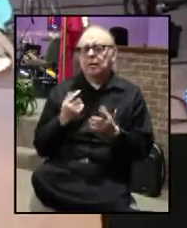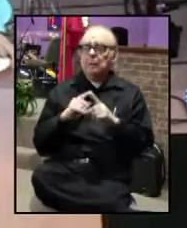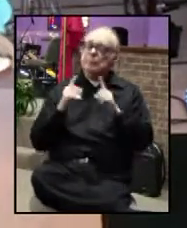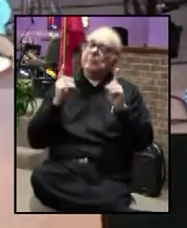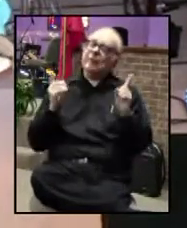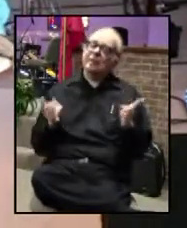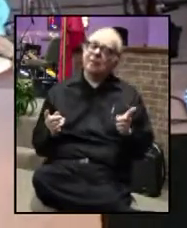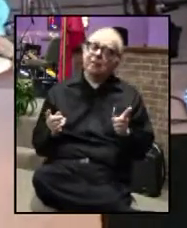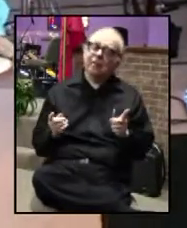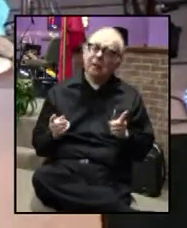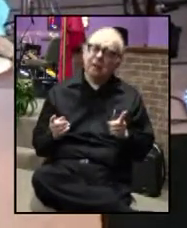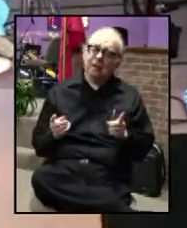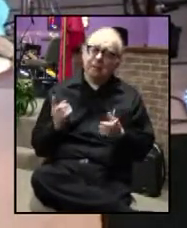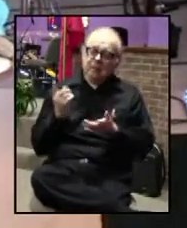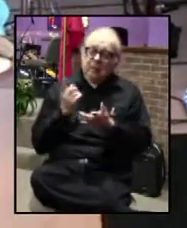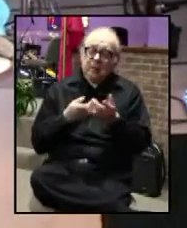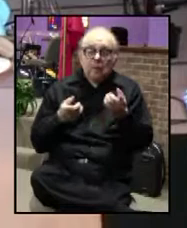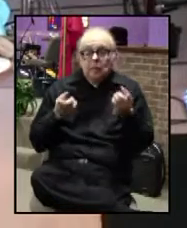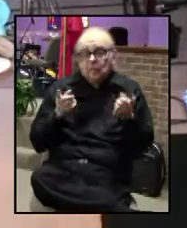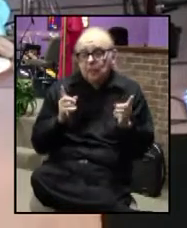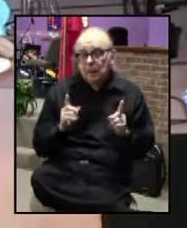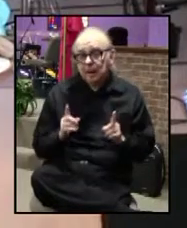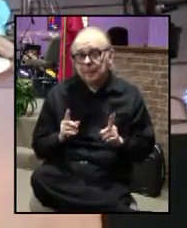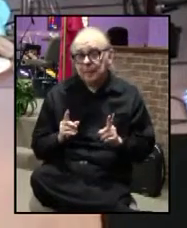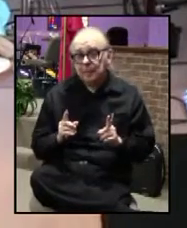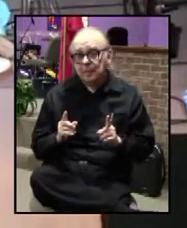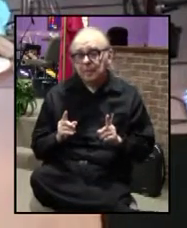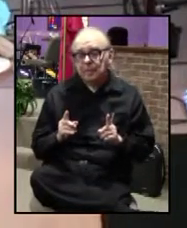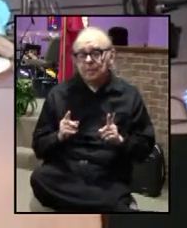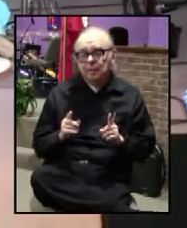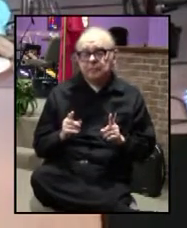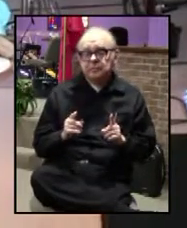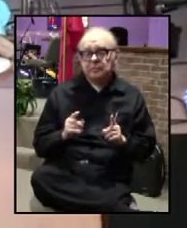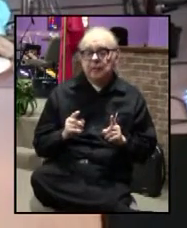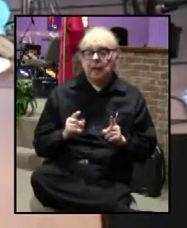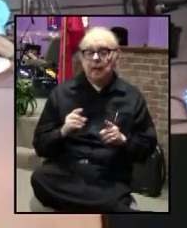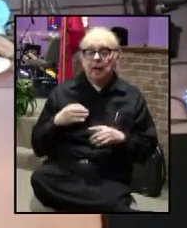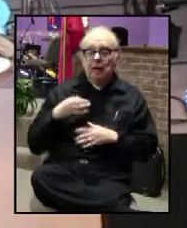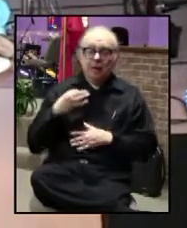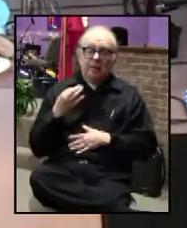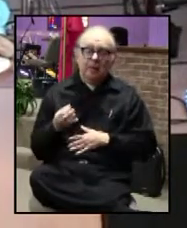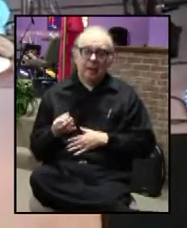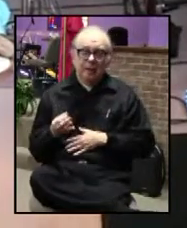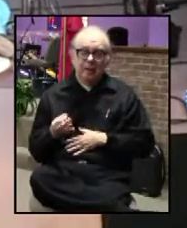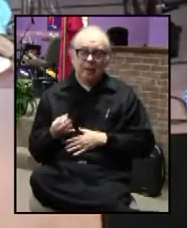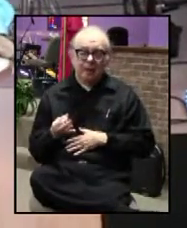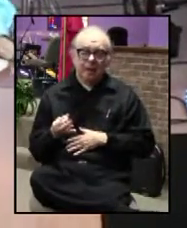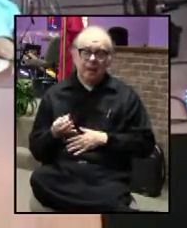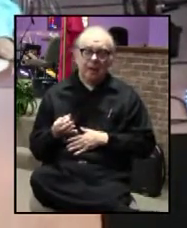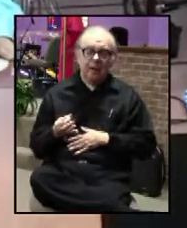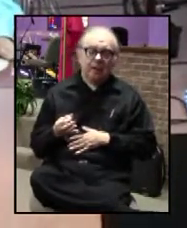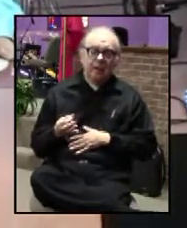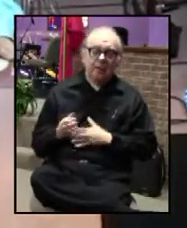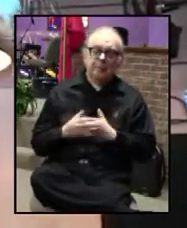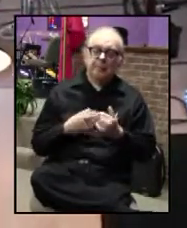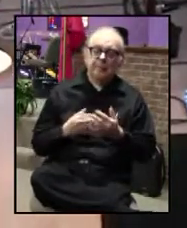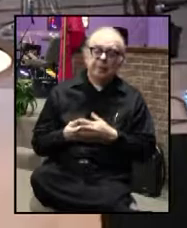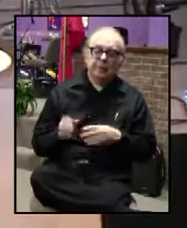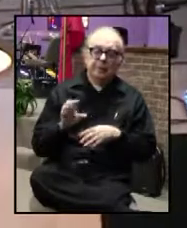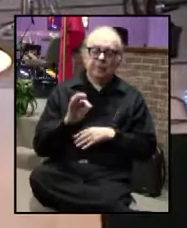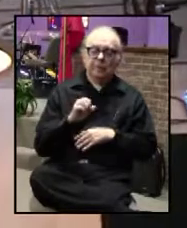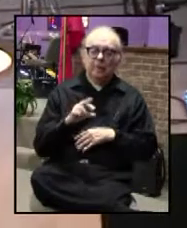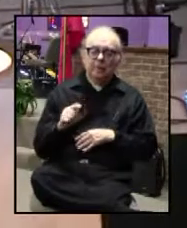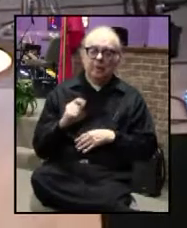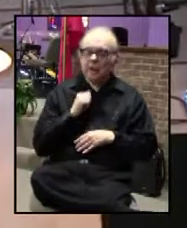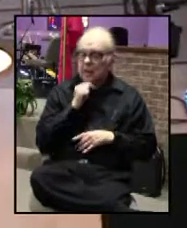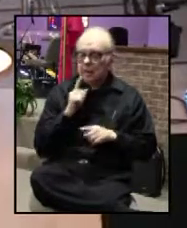But what had happened was the French, when they built this line, they didn't